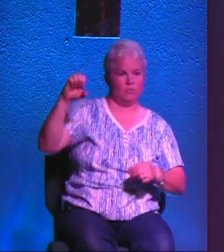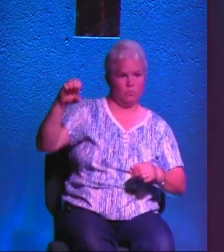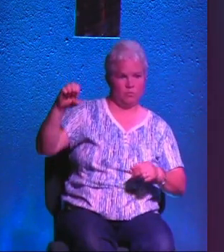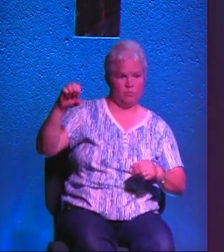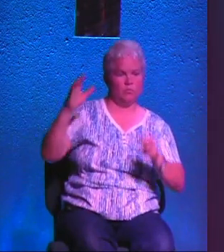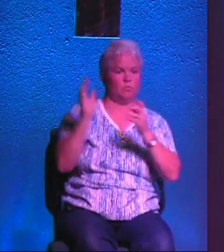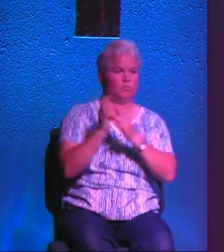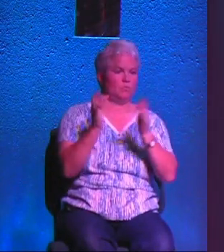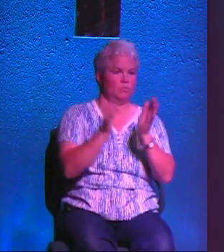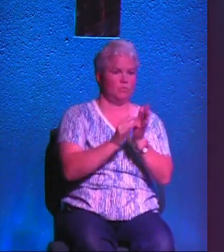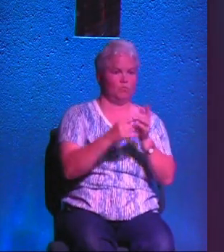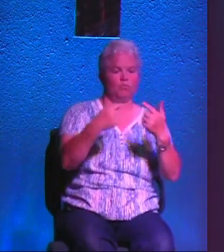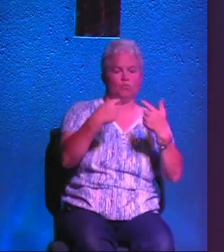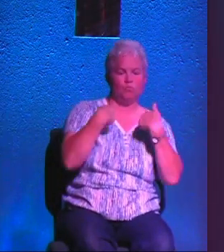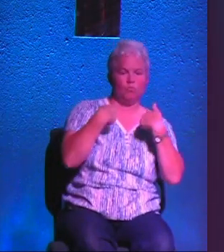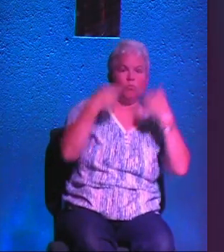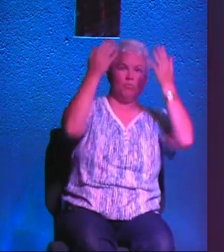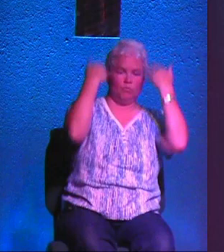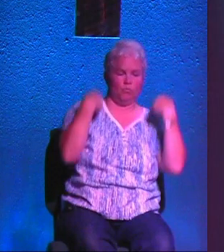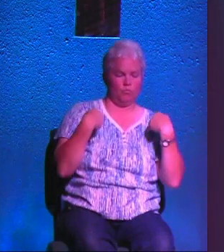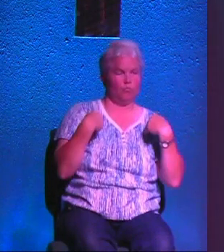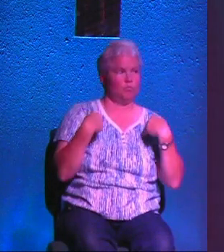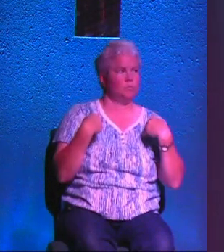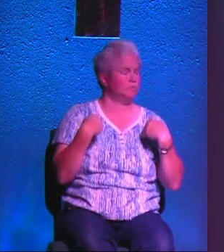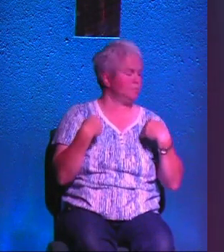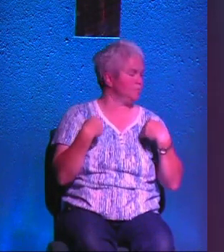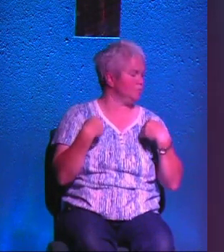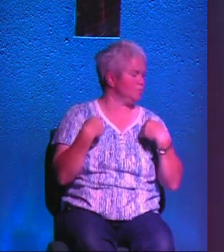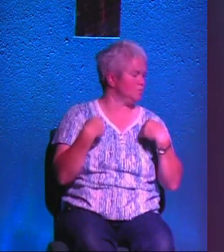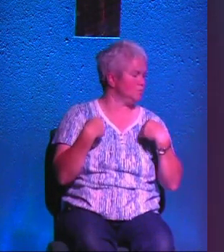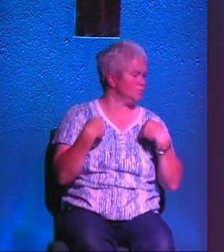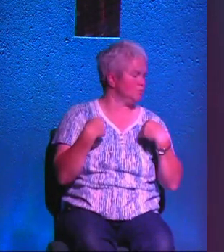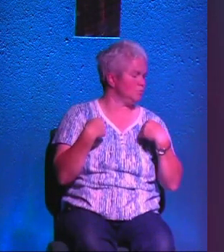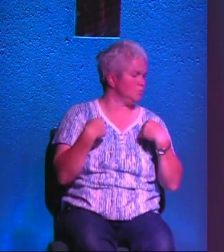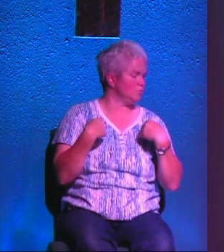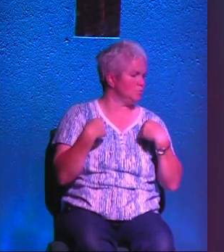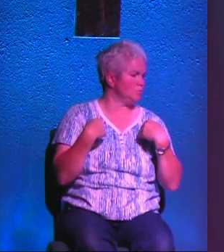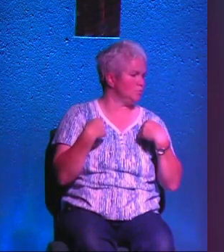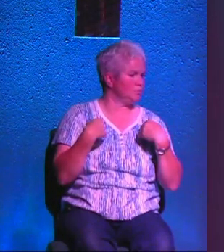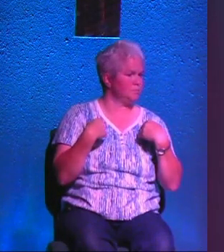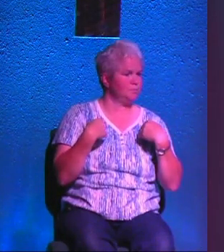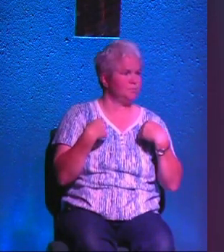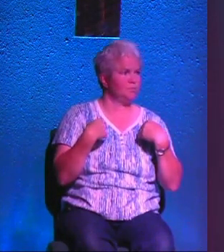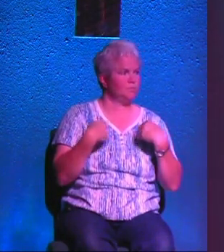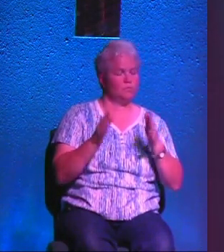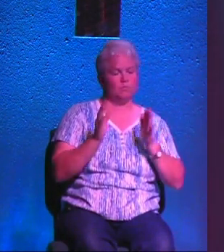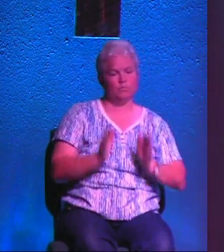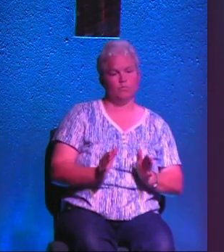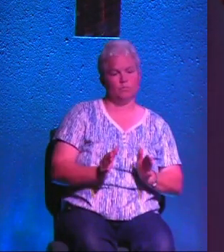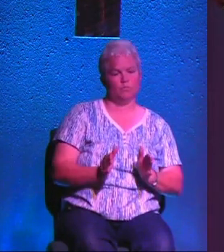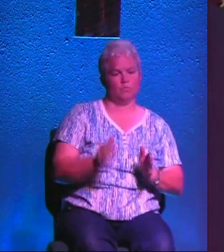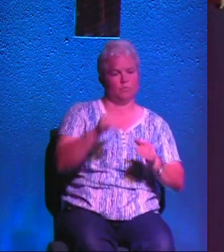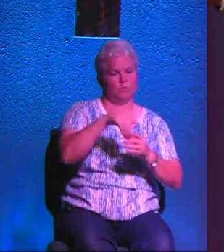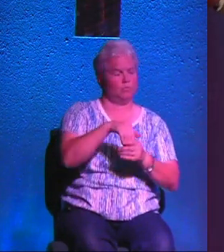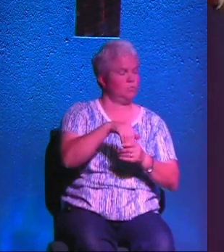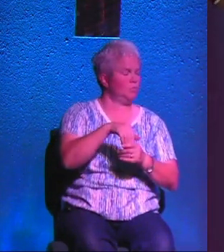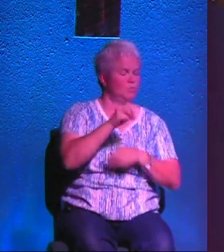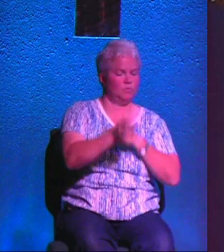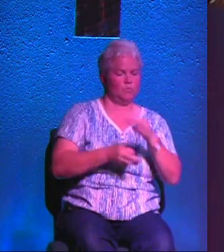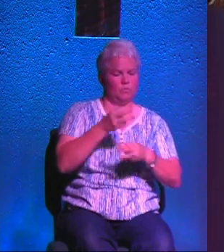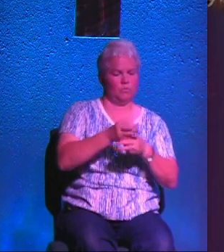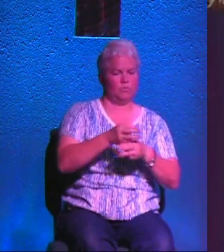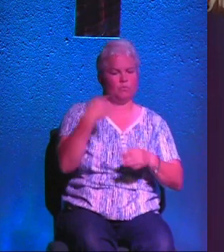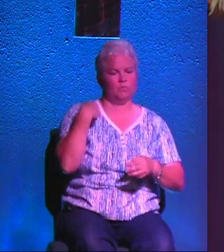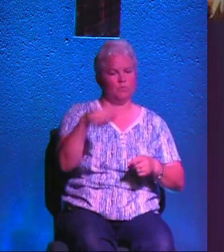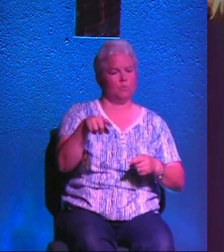upon ourselves. And some of you could be saying, well, but what if somebody wasn't in one of those